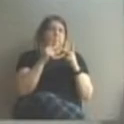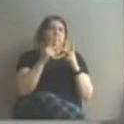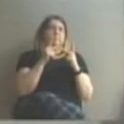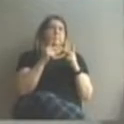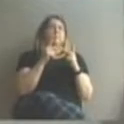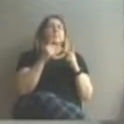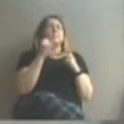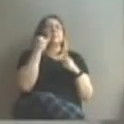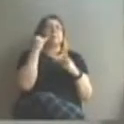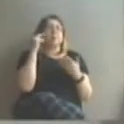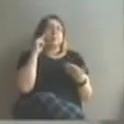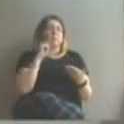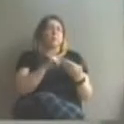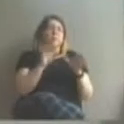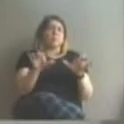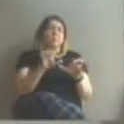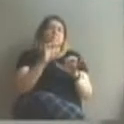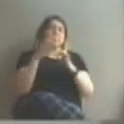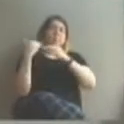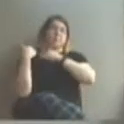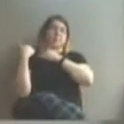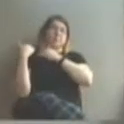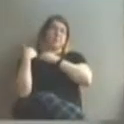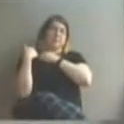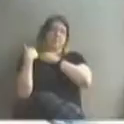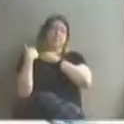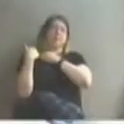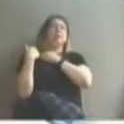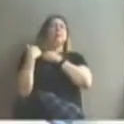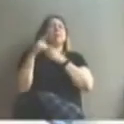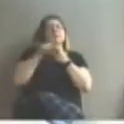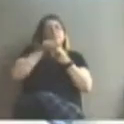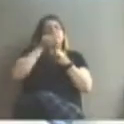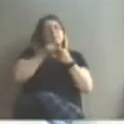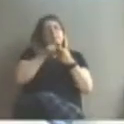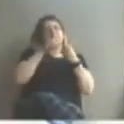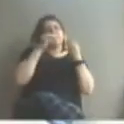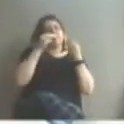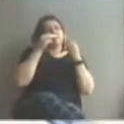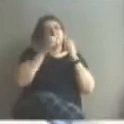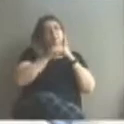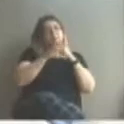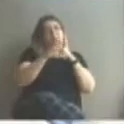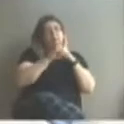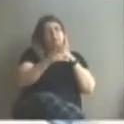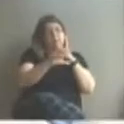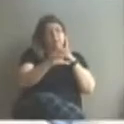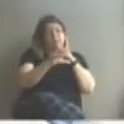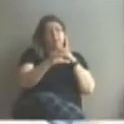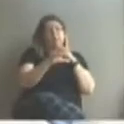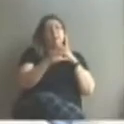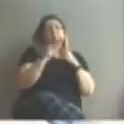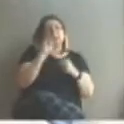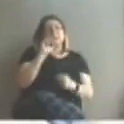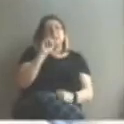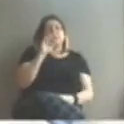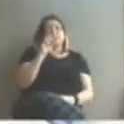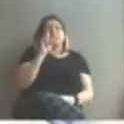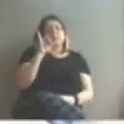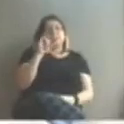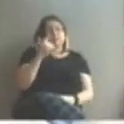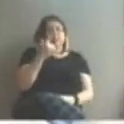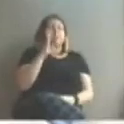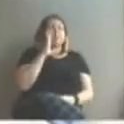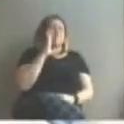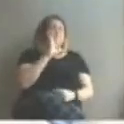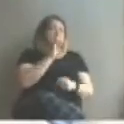if you look at the performance responsibilities, is specific to marketing. So they're going to be working very